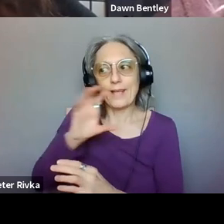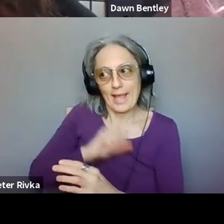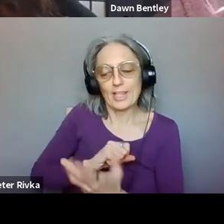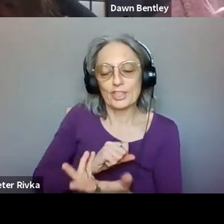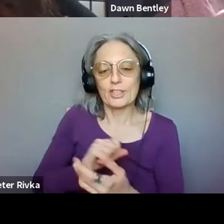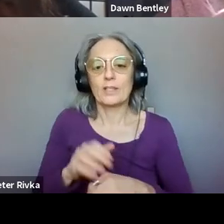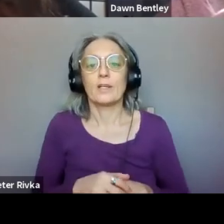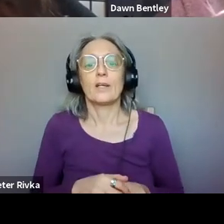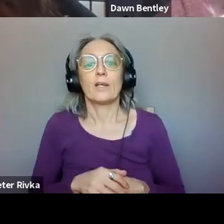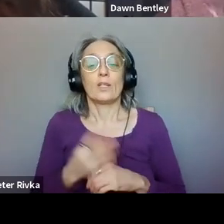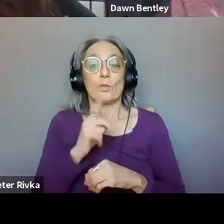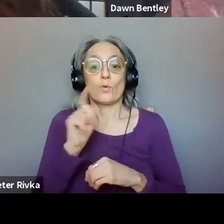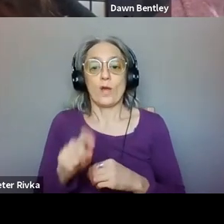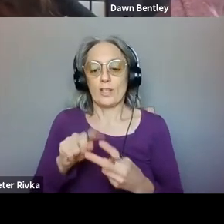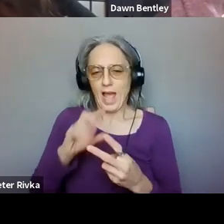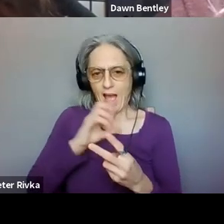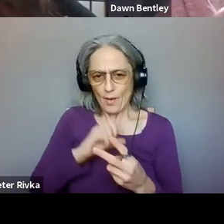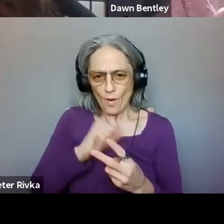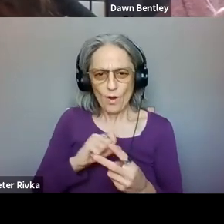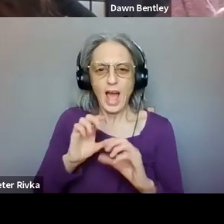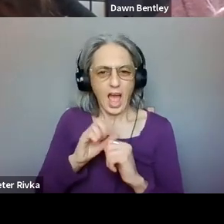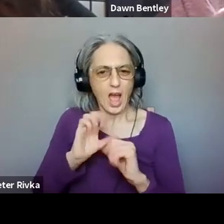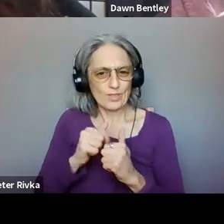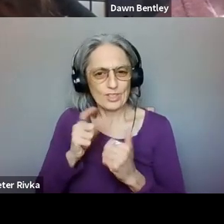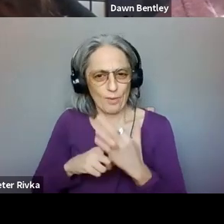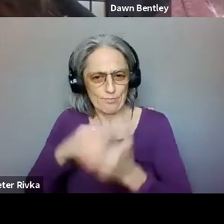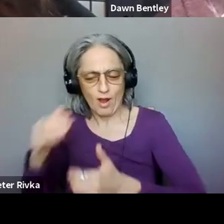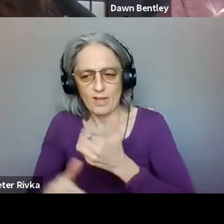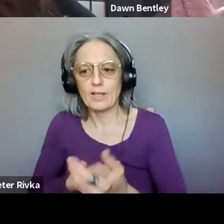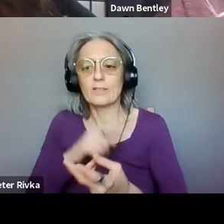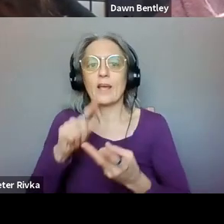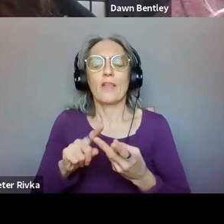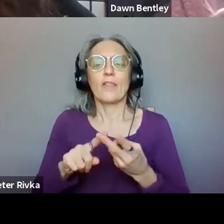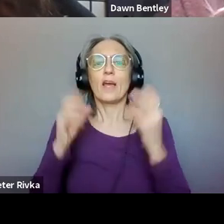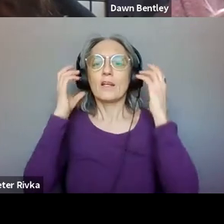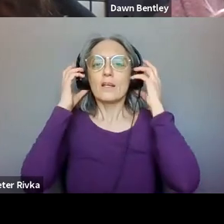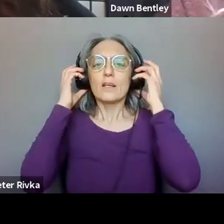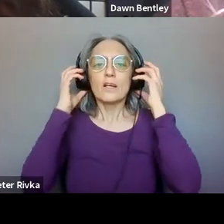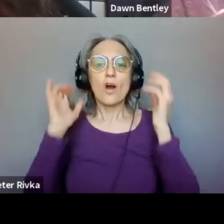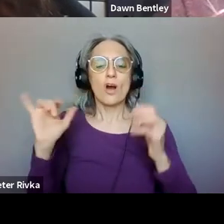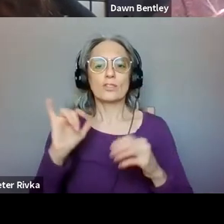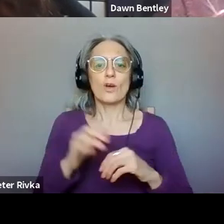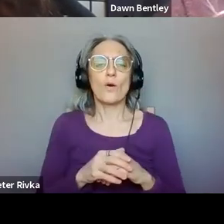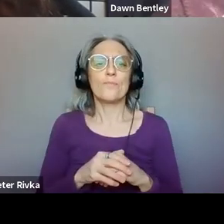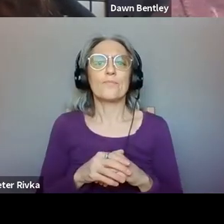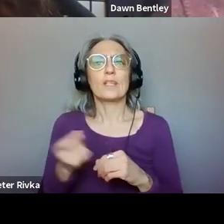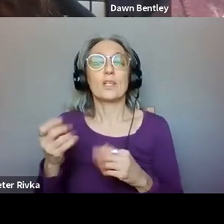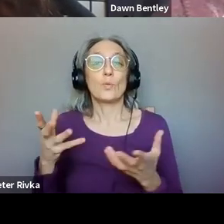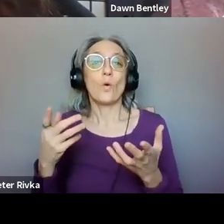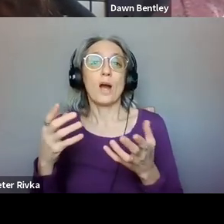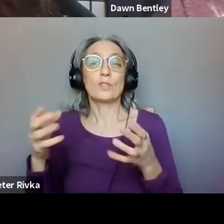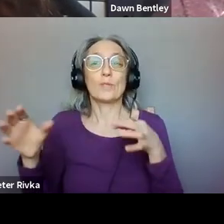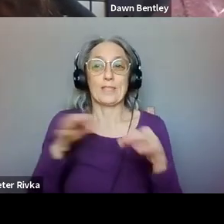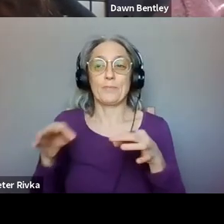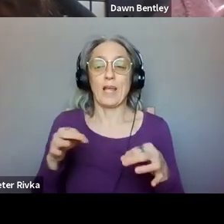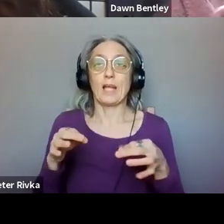how does she start the process? And then if you want to speak a little bit to the big question that I feel like we get most, which